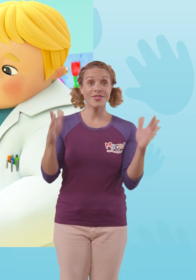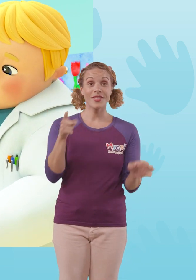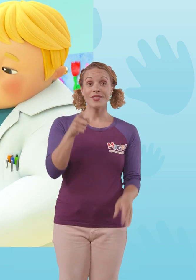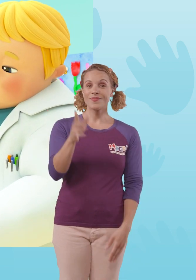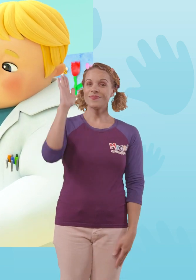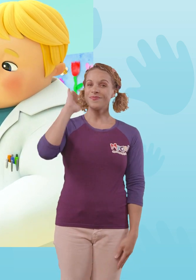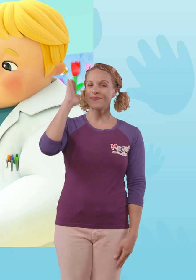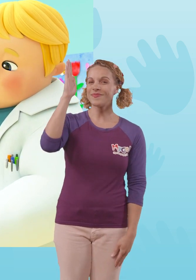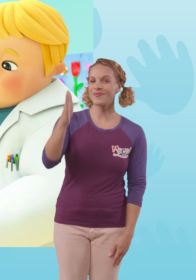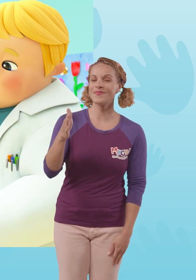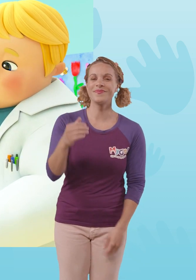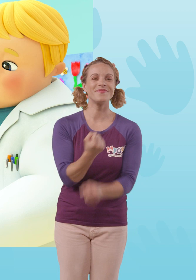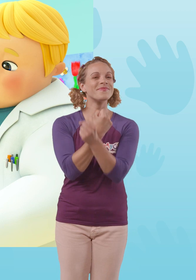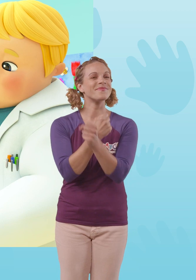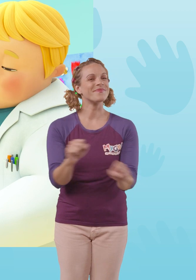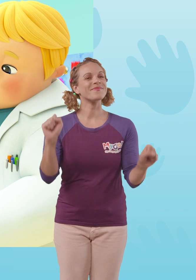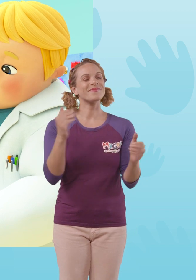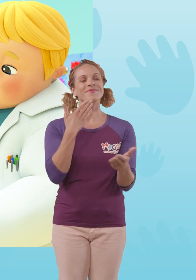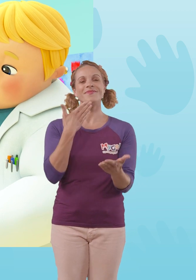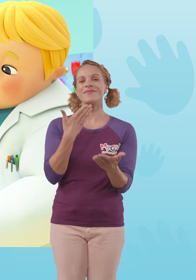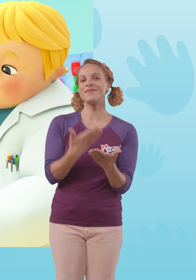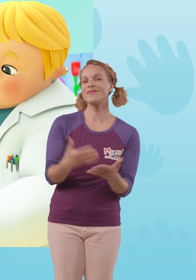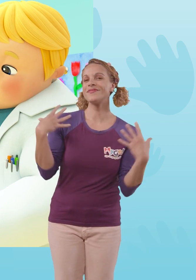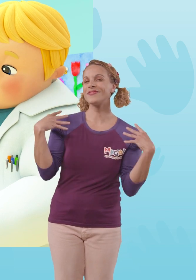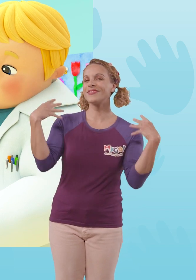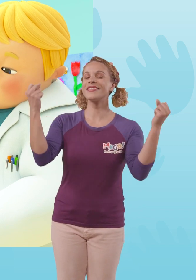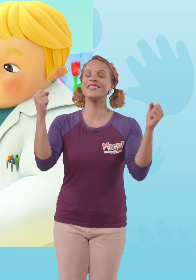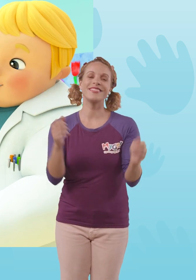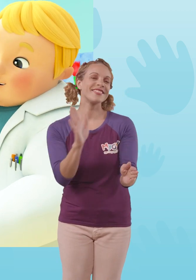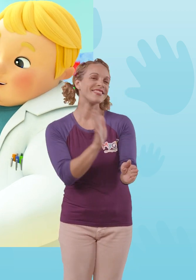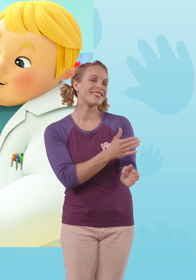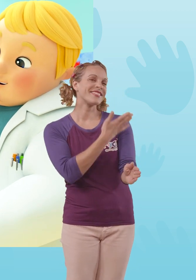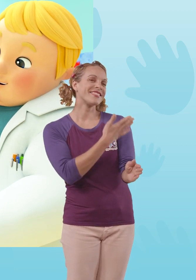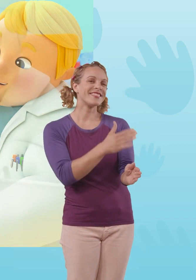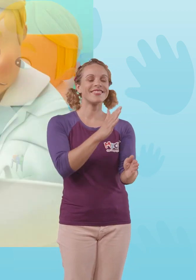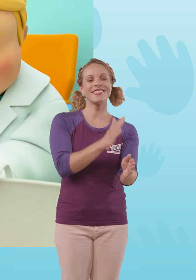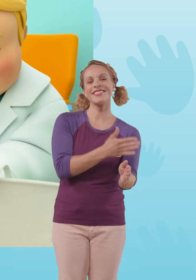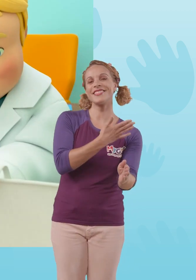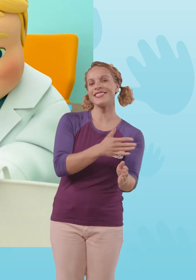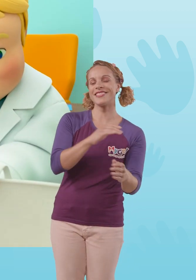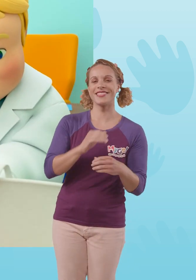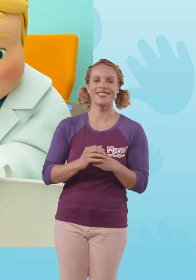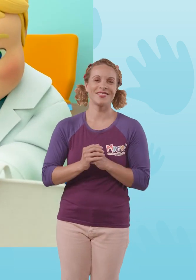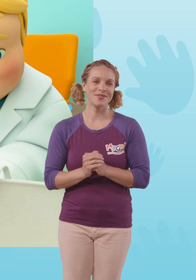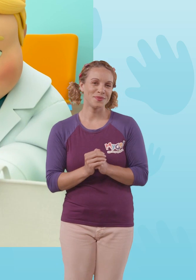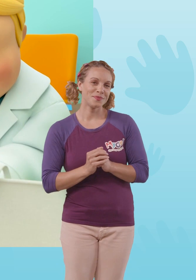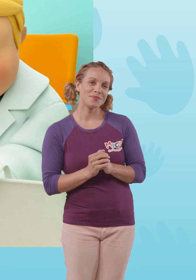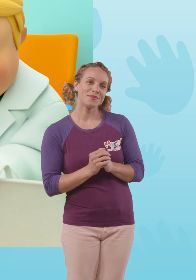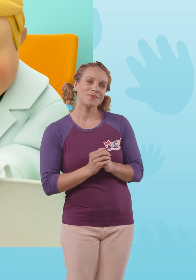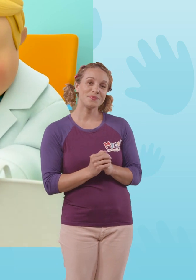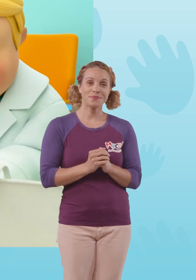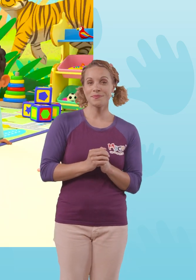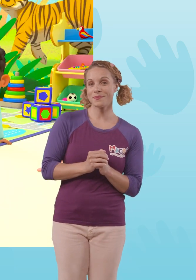is done, you will be safe and well and healthy. La la la la la la la.